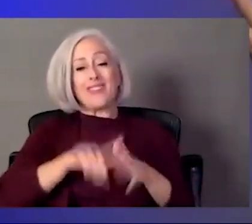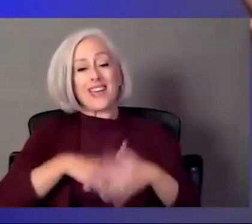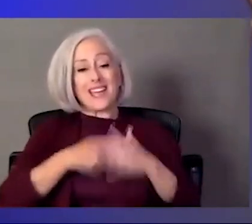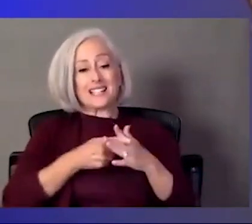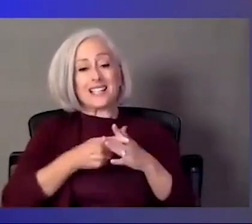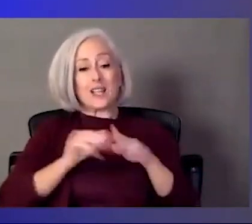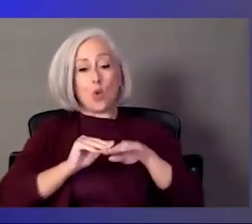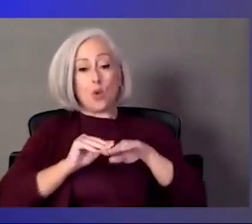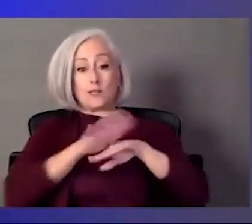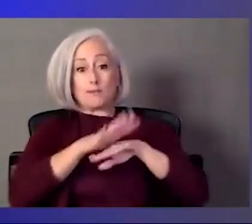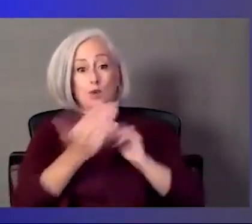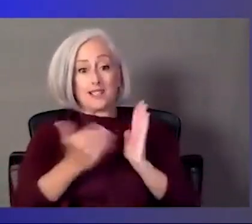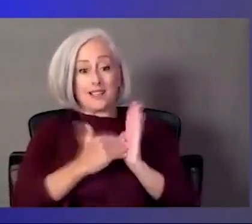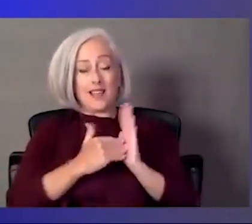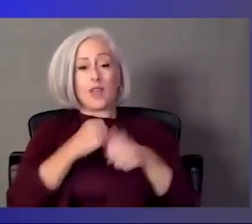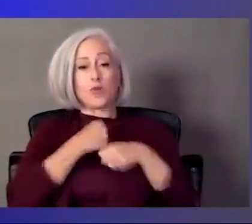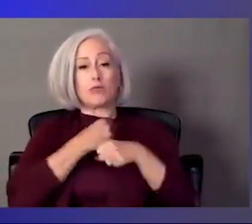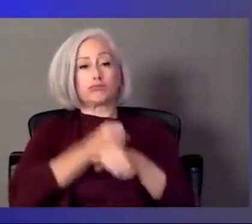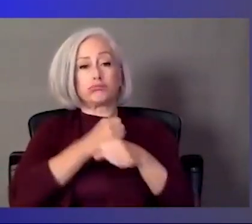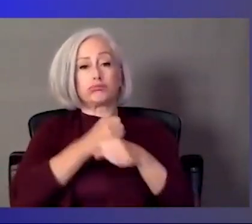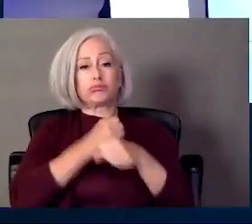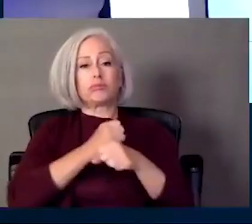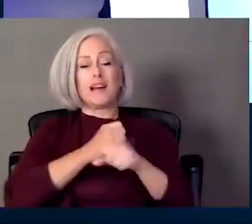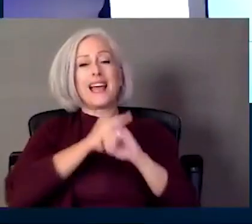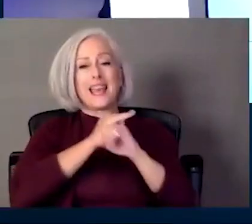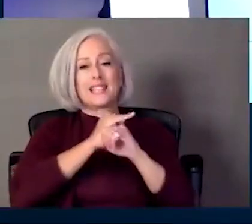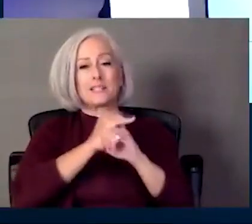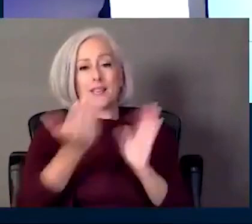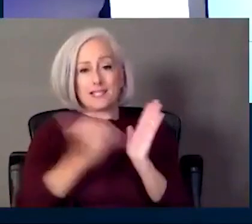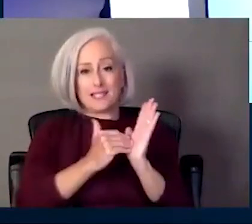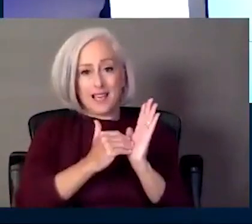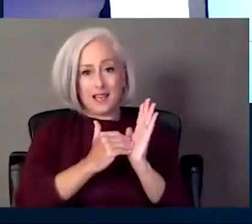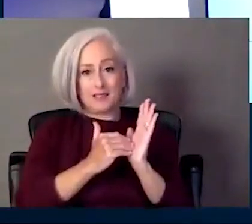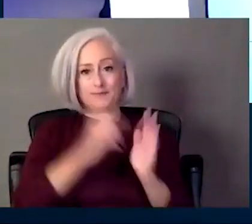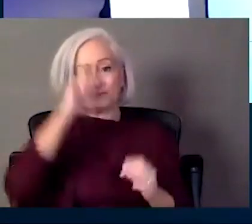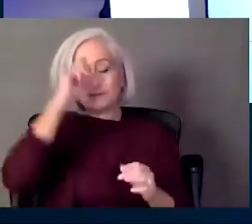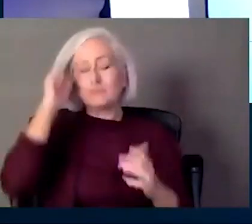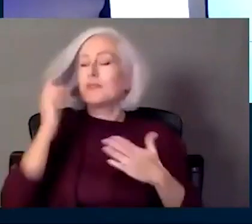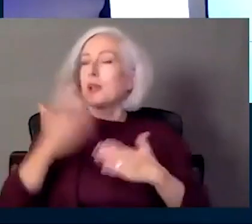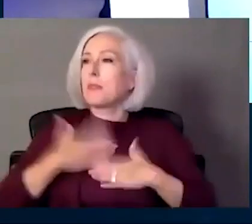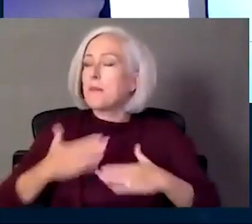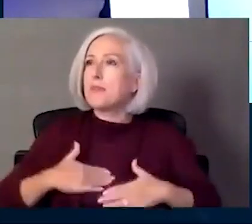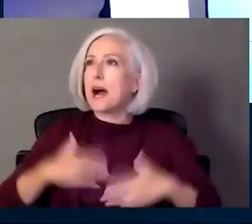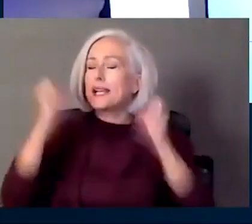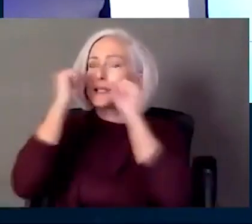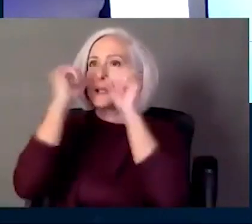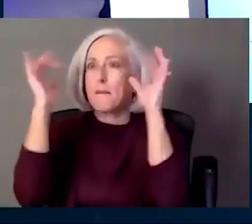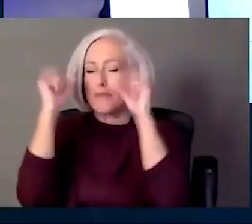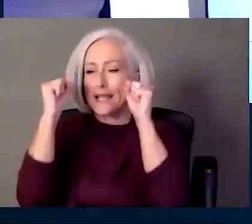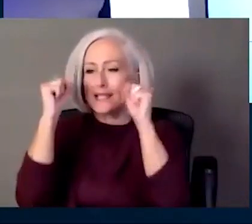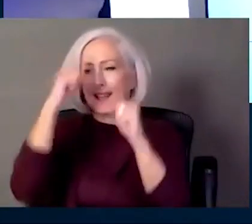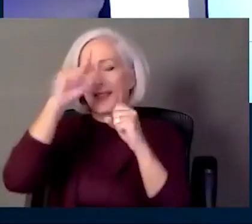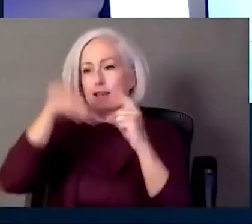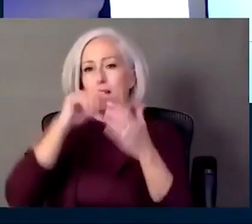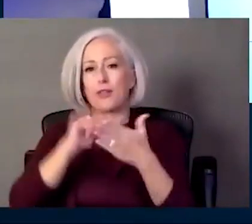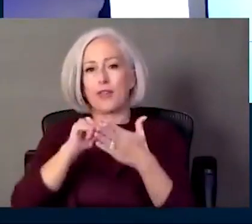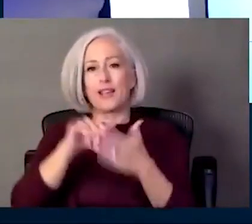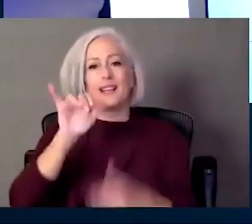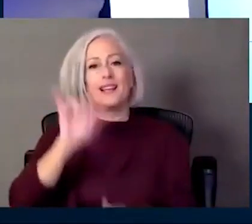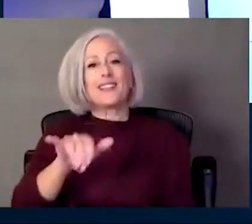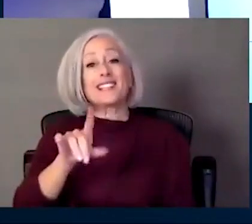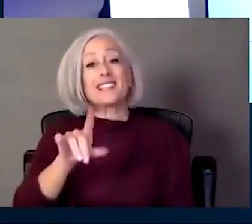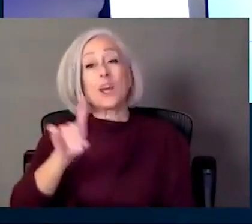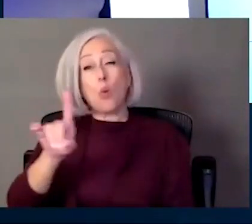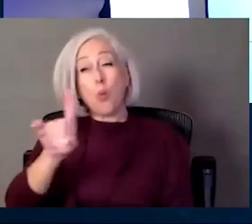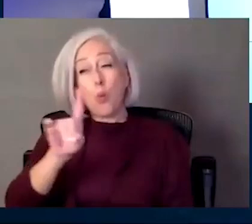rev up and start making those antibodies again. The body is pretty amazing. Come on, let's think about that. These people are almost like 100 years old, and they're still got